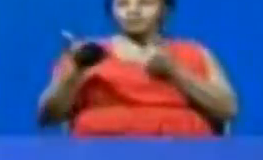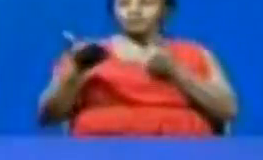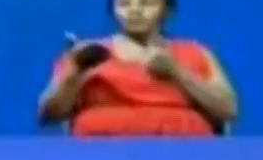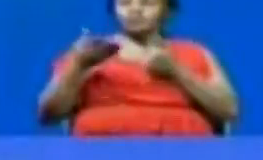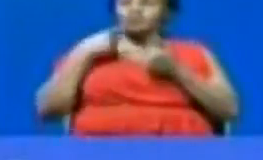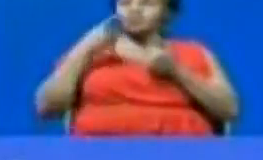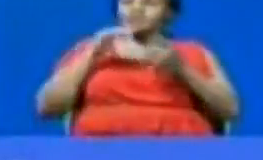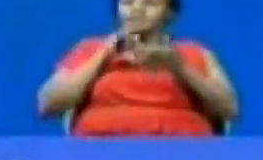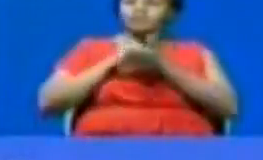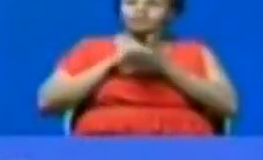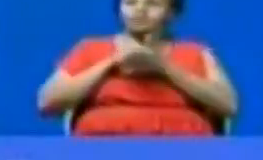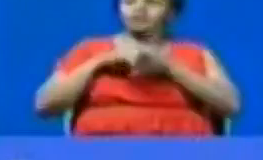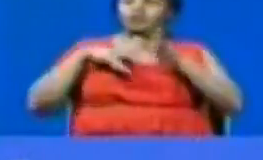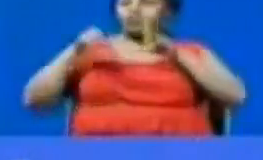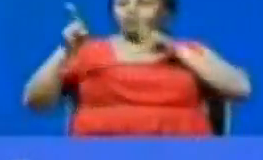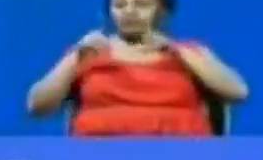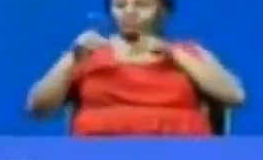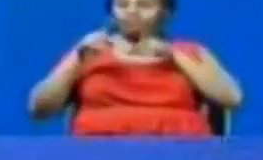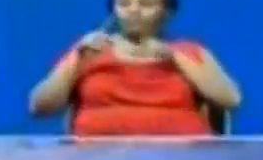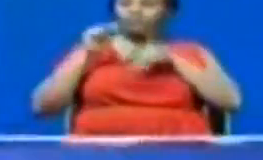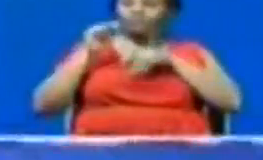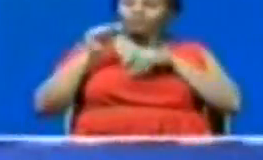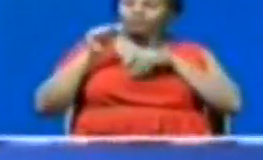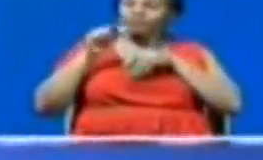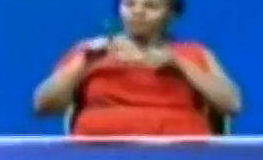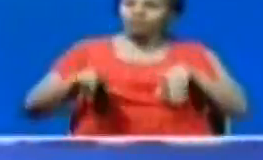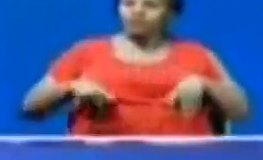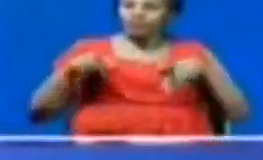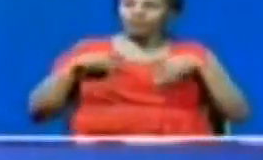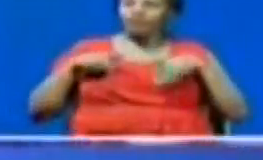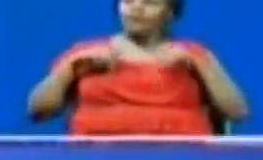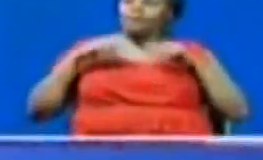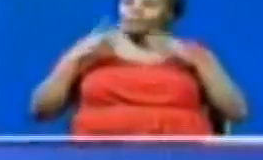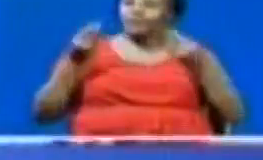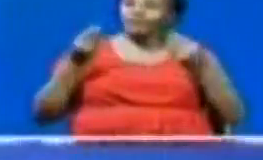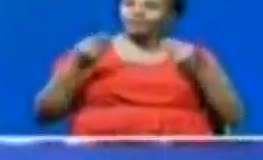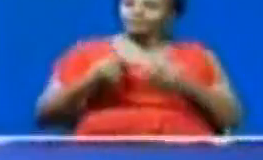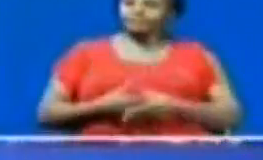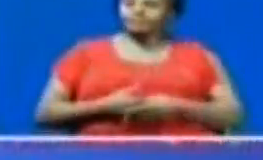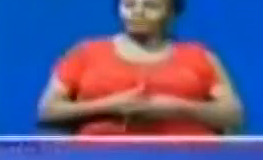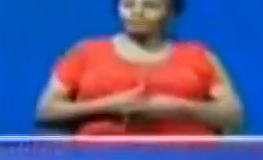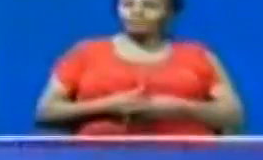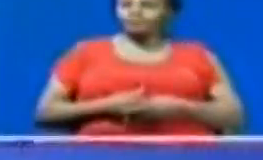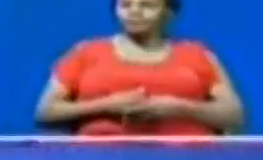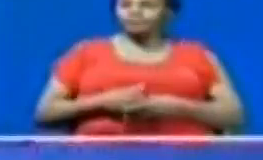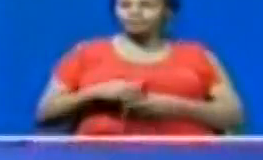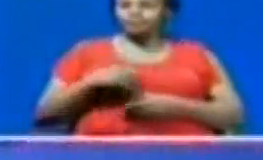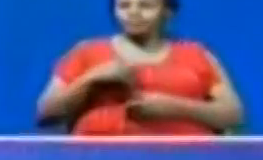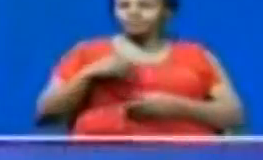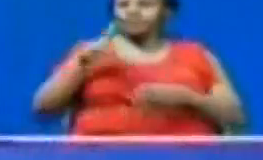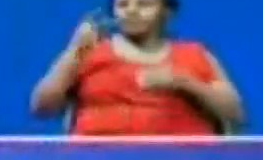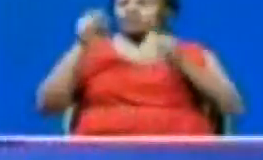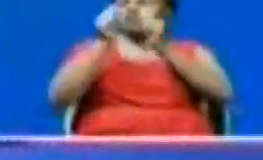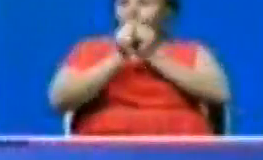Wanakuambia kwamba tembea na Dr. Bonnie Halwale and your life will be rise in your hand. Akenda ya tuko